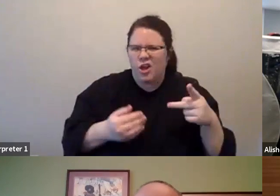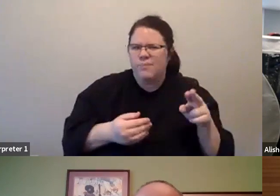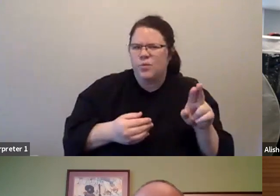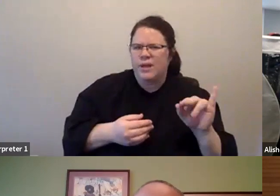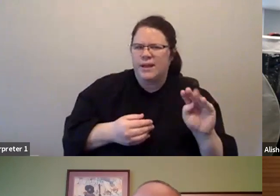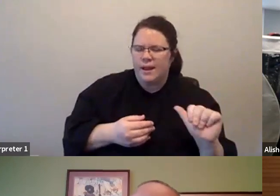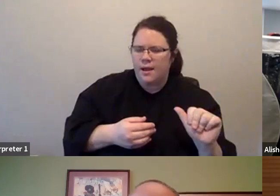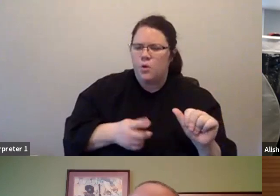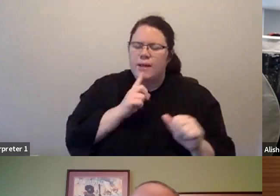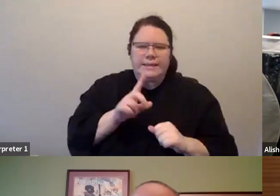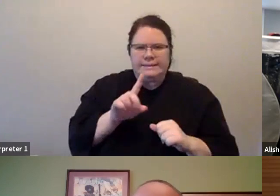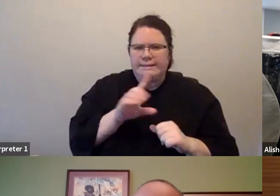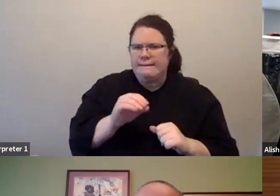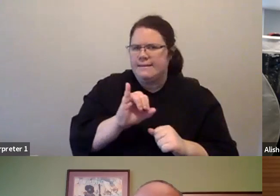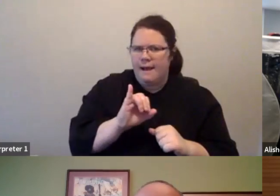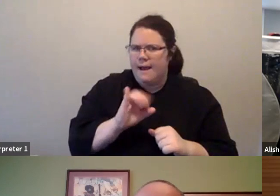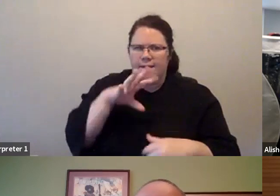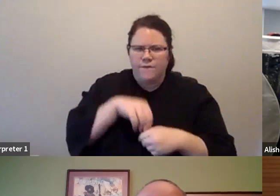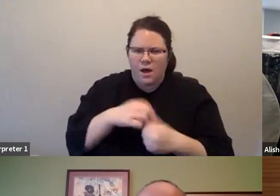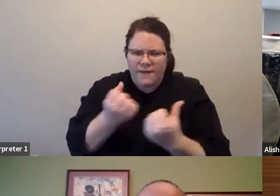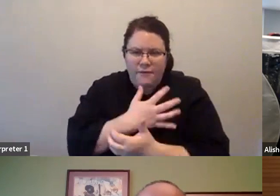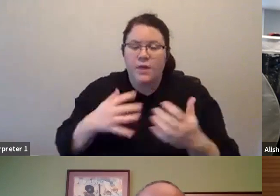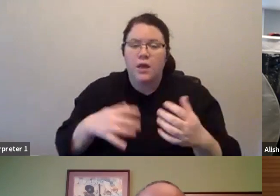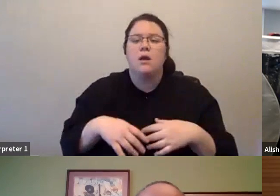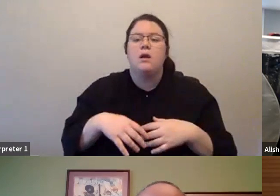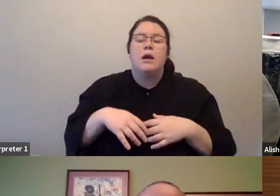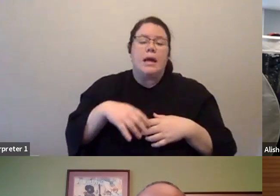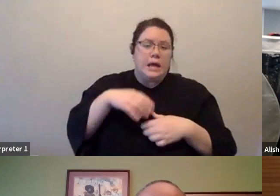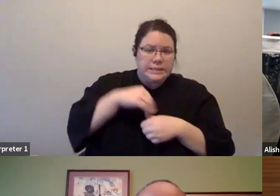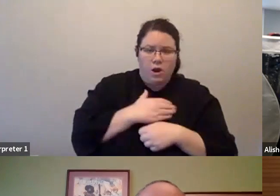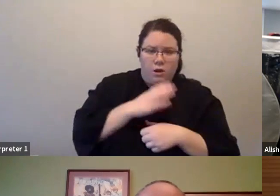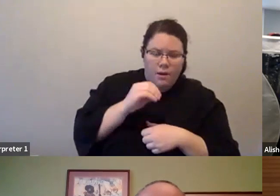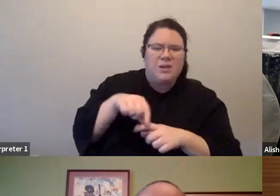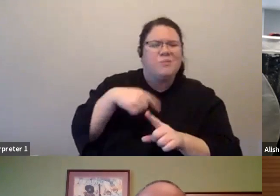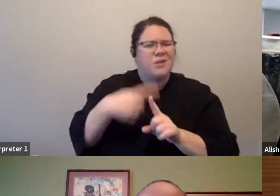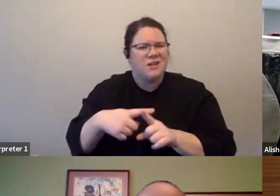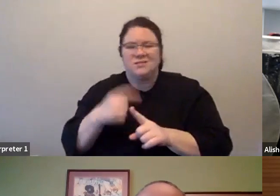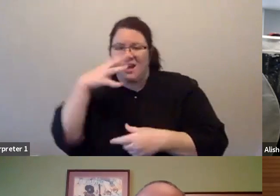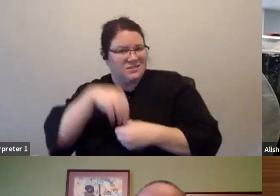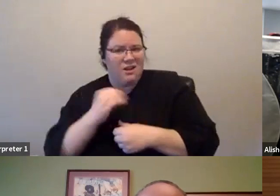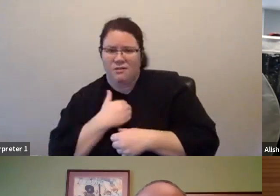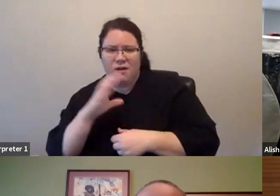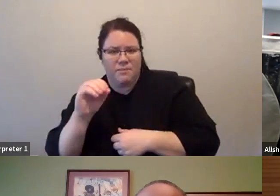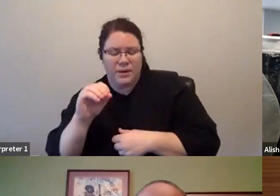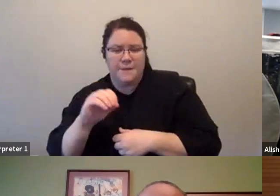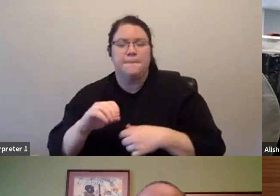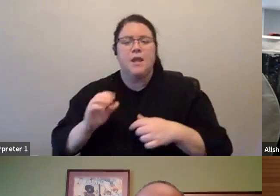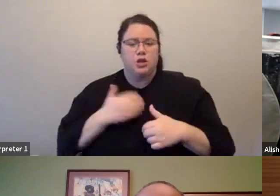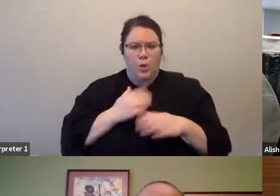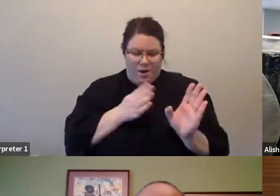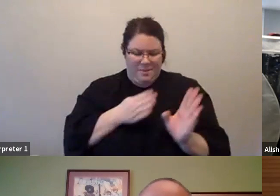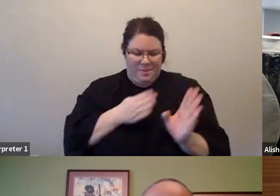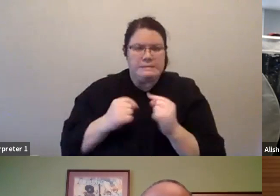into all the responses that we have, both internally as well as externally. In fact, within our crisis planning